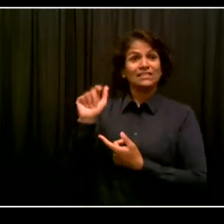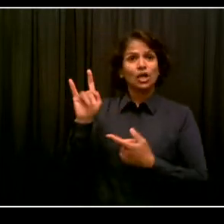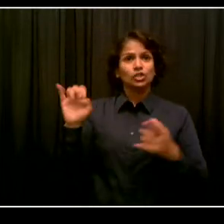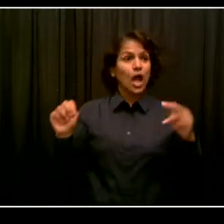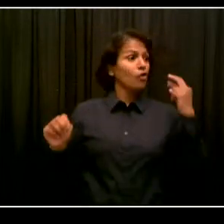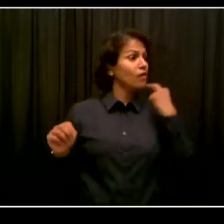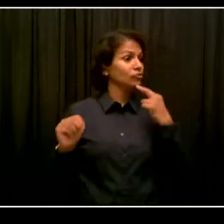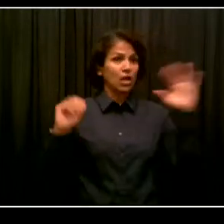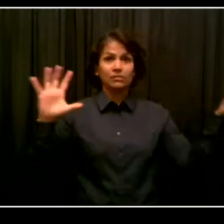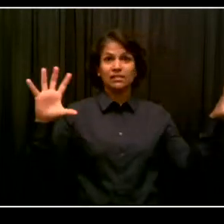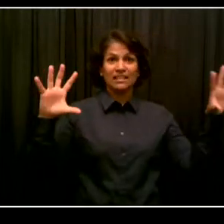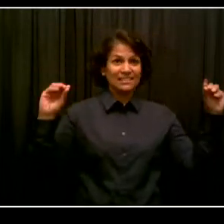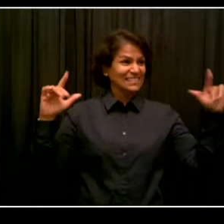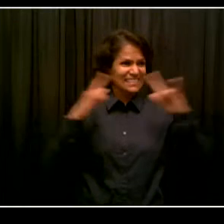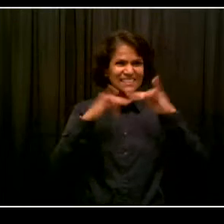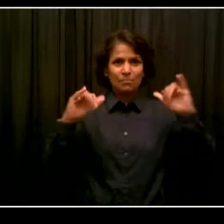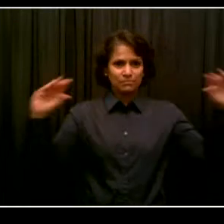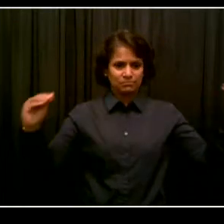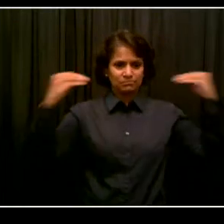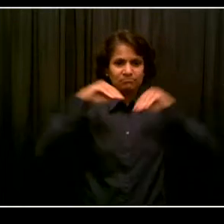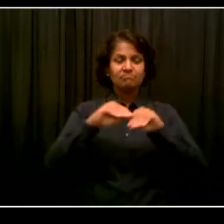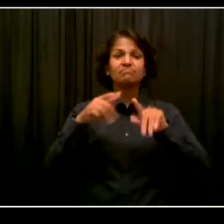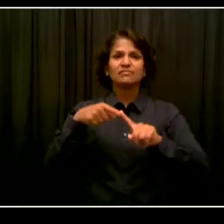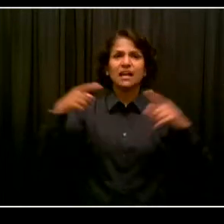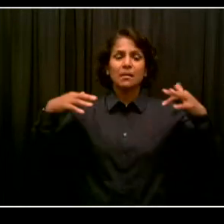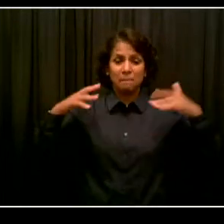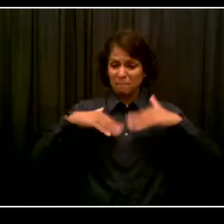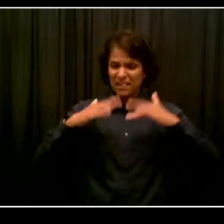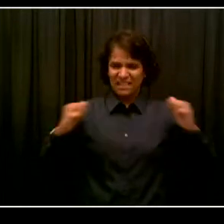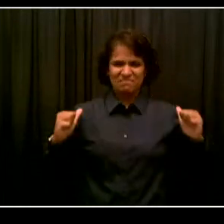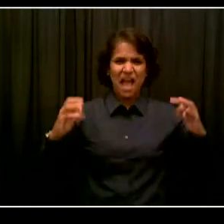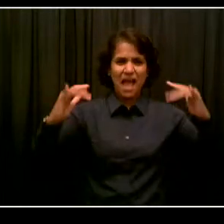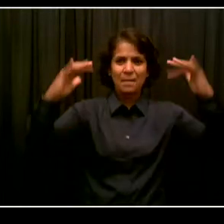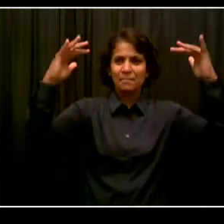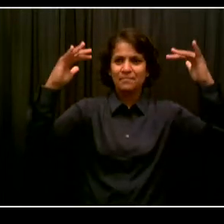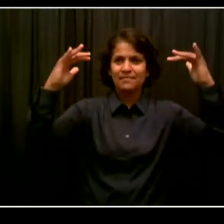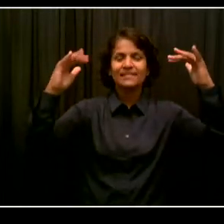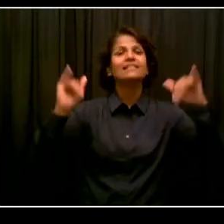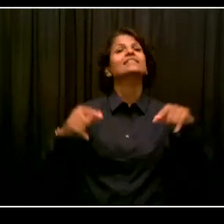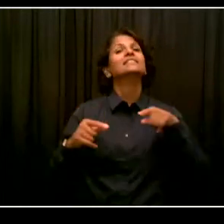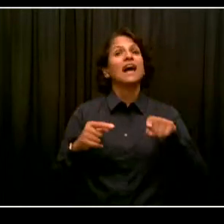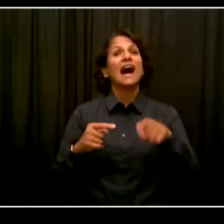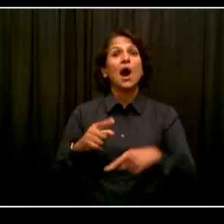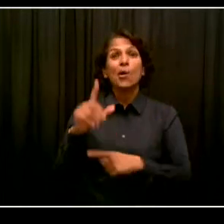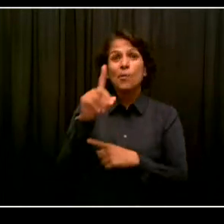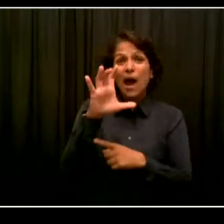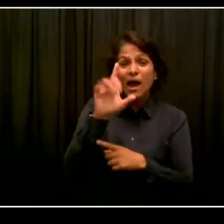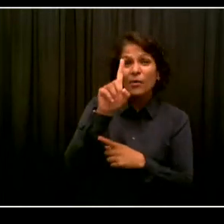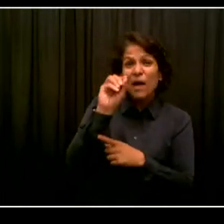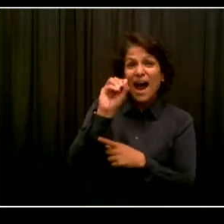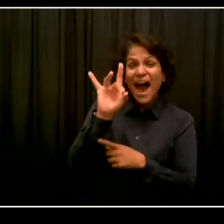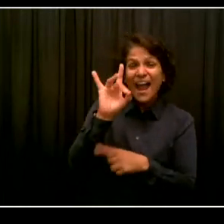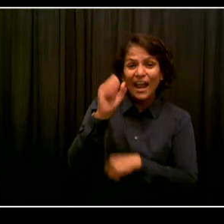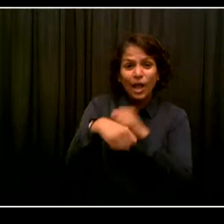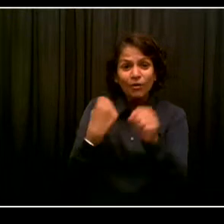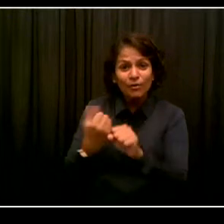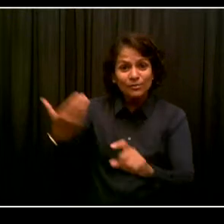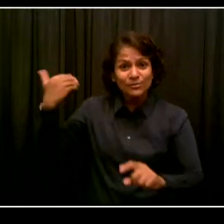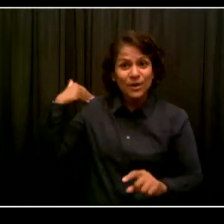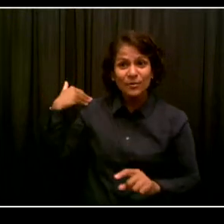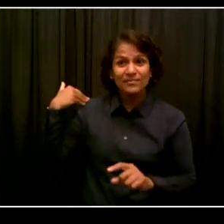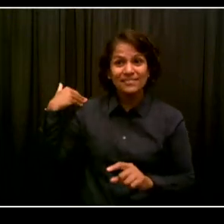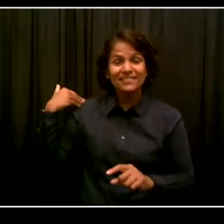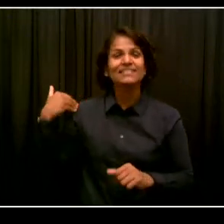100% capacity next Monday, September 20th. The vaccine is our lifeline out of